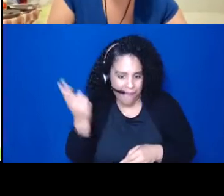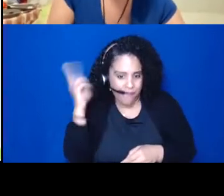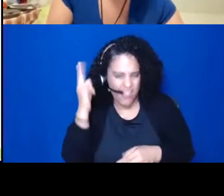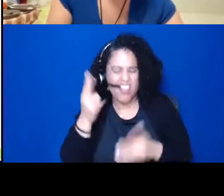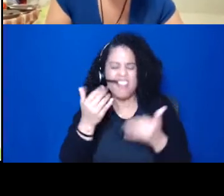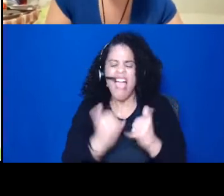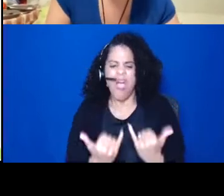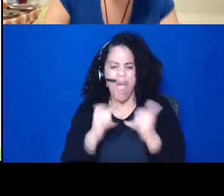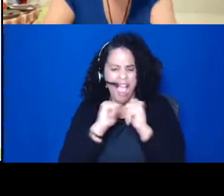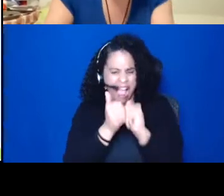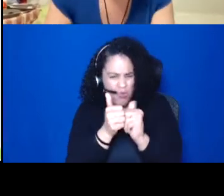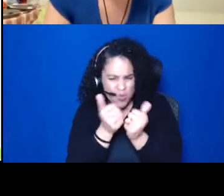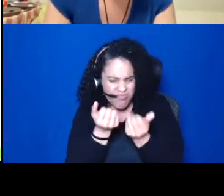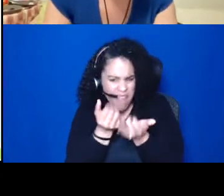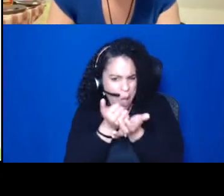understand what I mean by that,